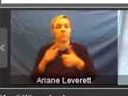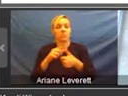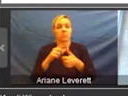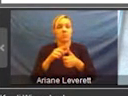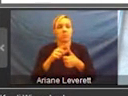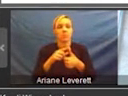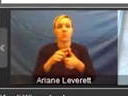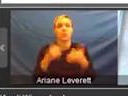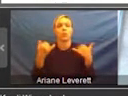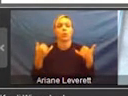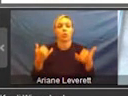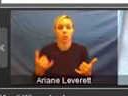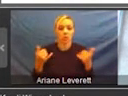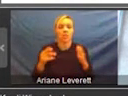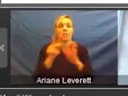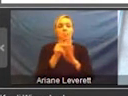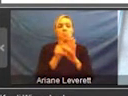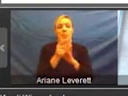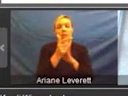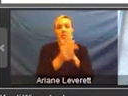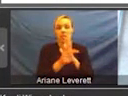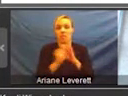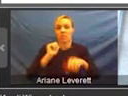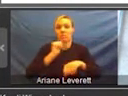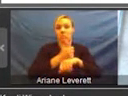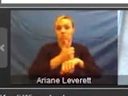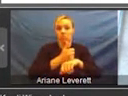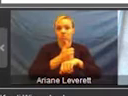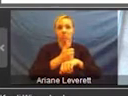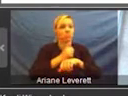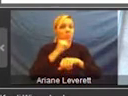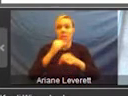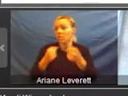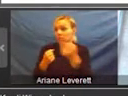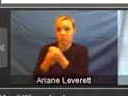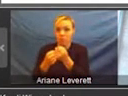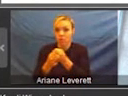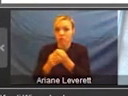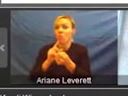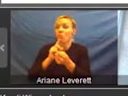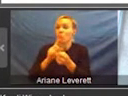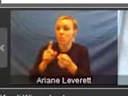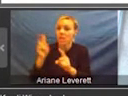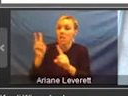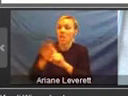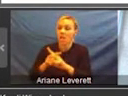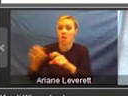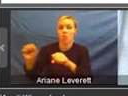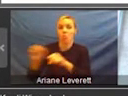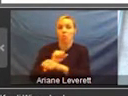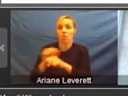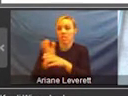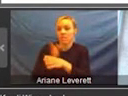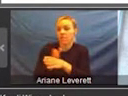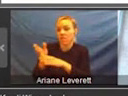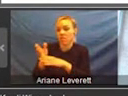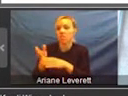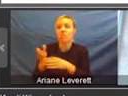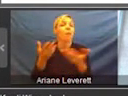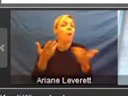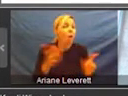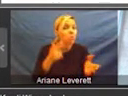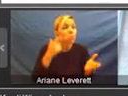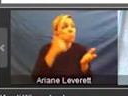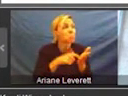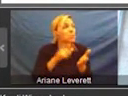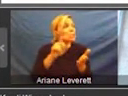do not support the practical work field. That means where there has been recognition of what is needed and how we